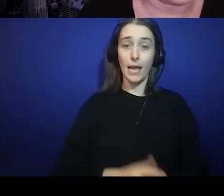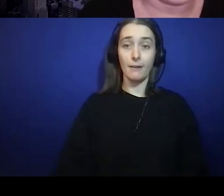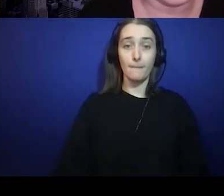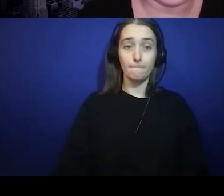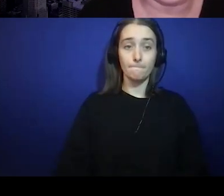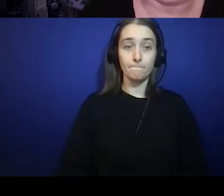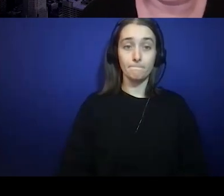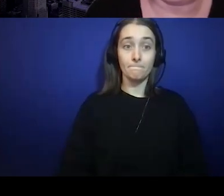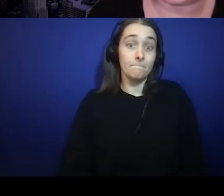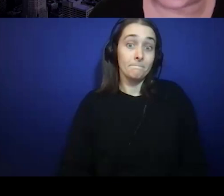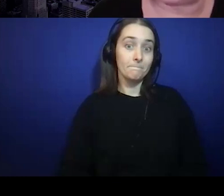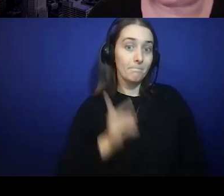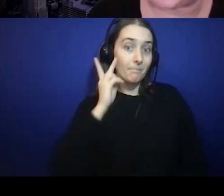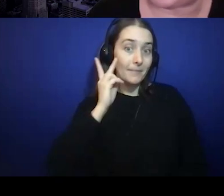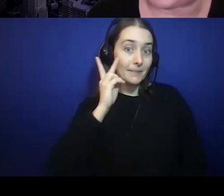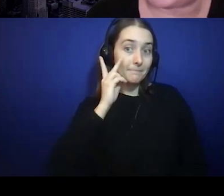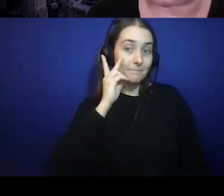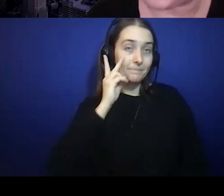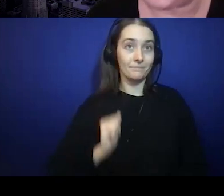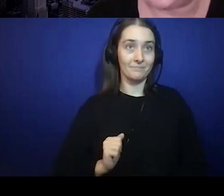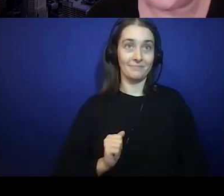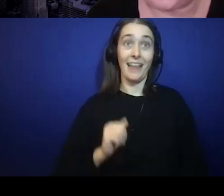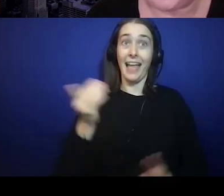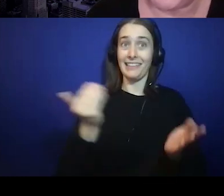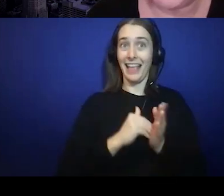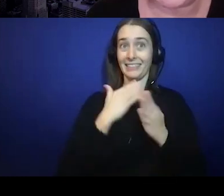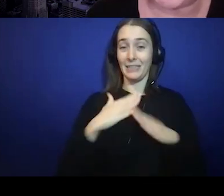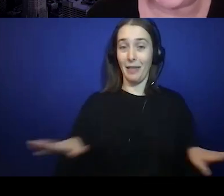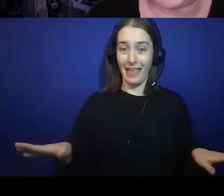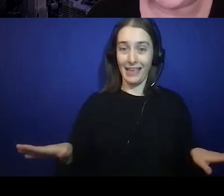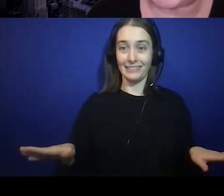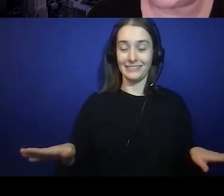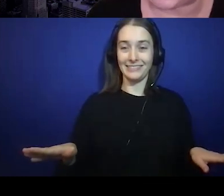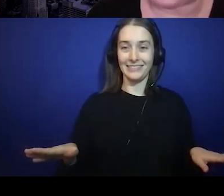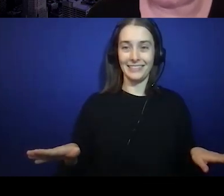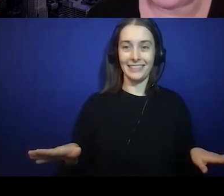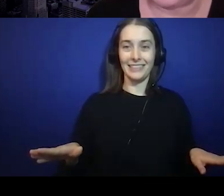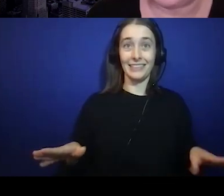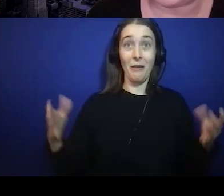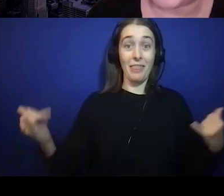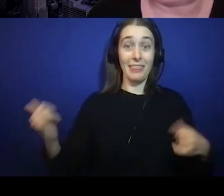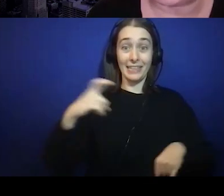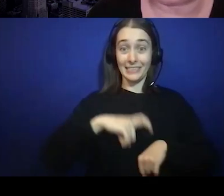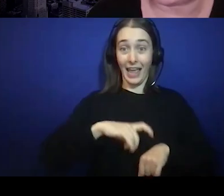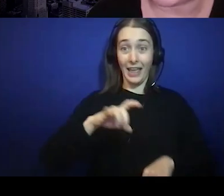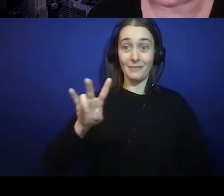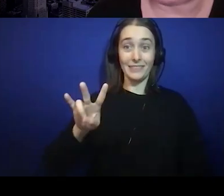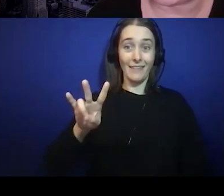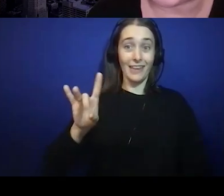All right, let's see. I think we have another split. So this time we